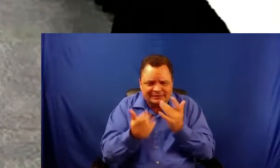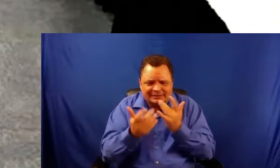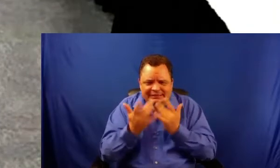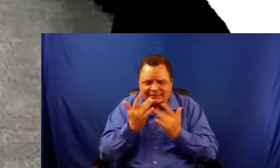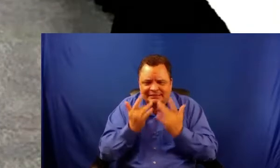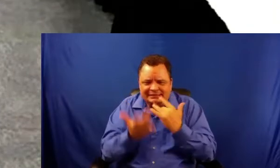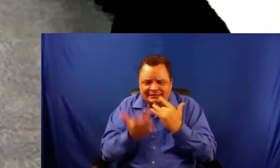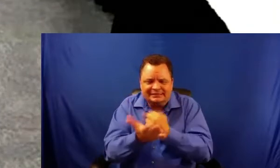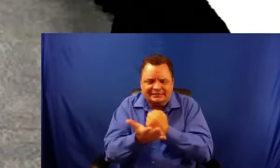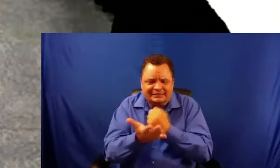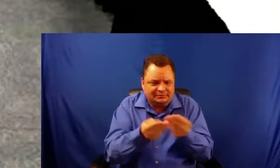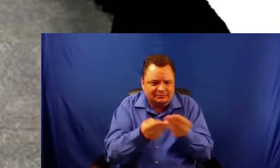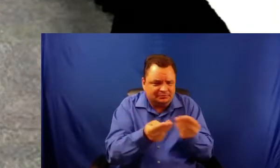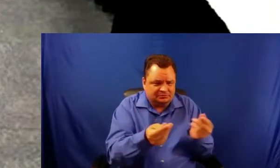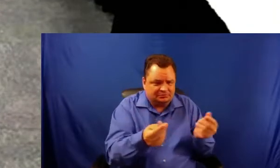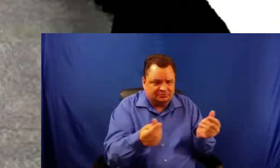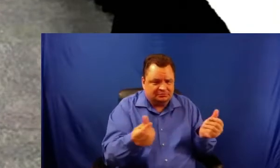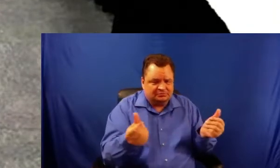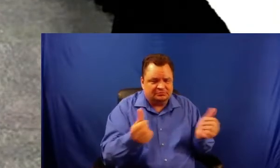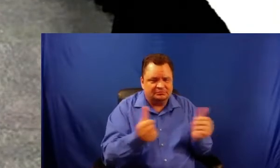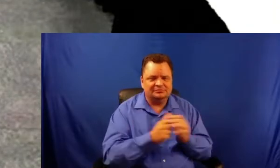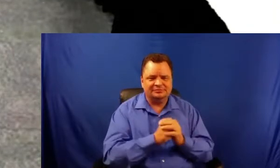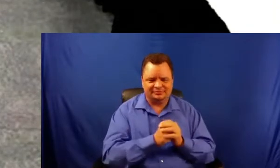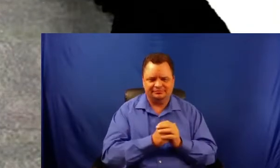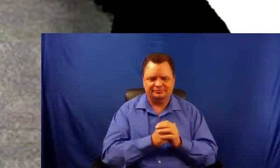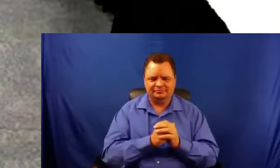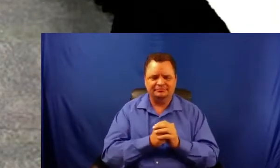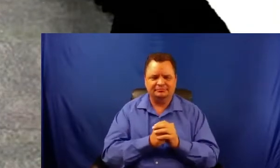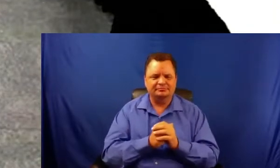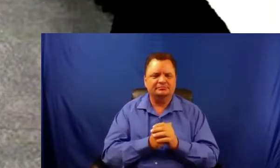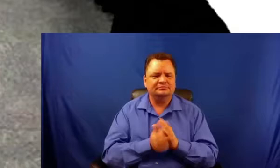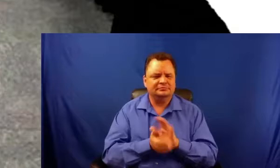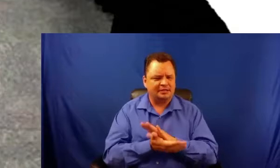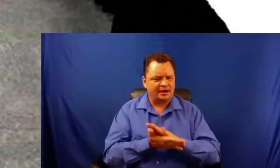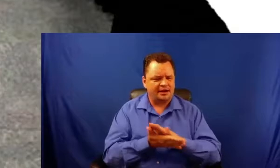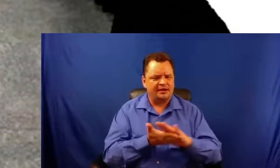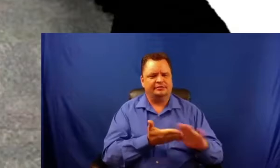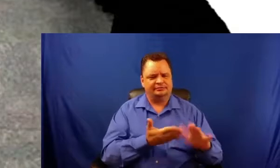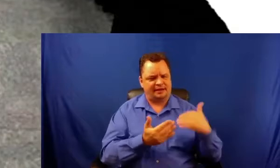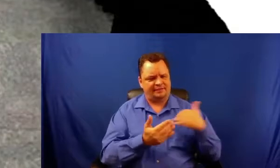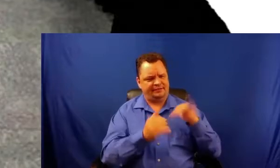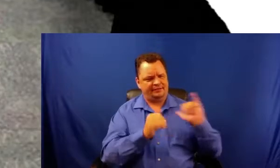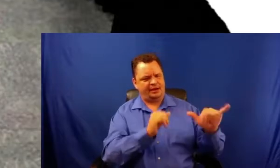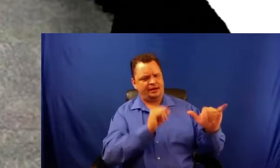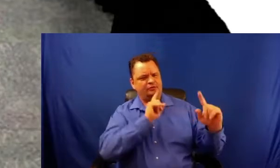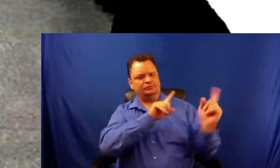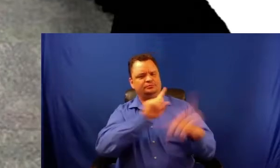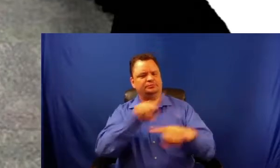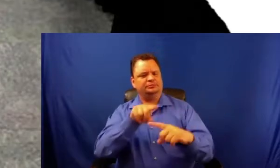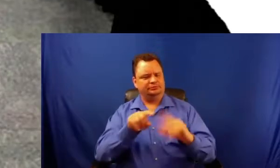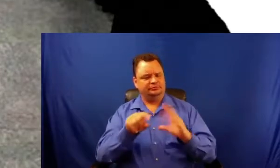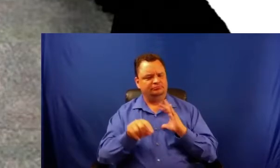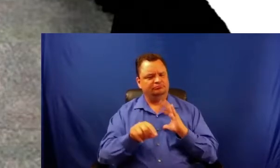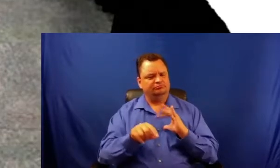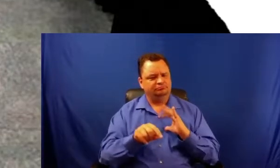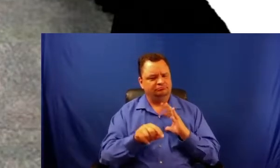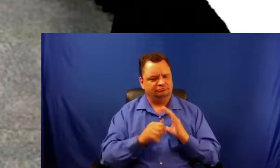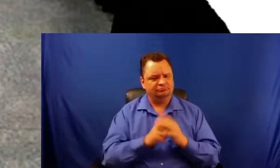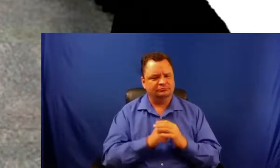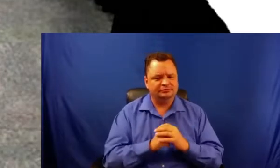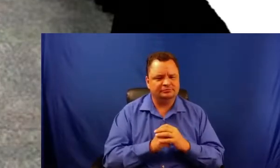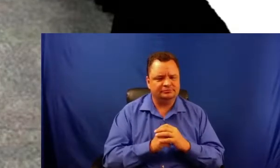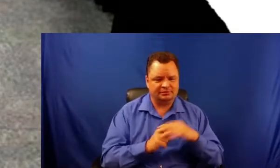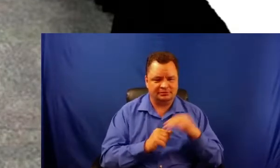response. And as we know that it's challenging to hire staff quickly,